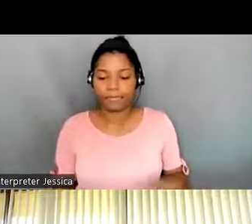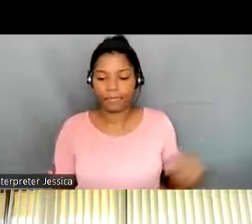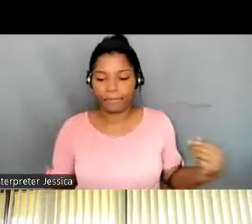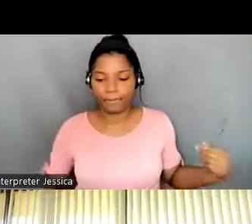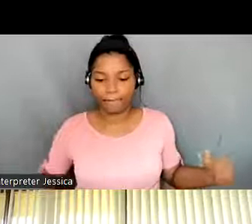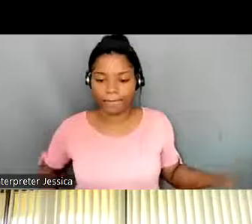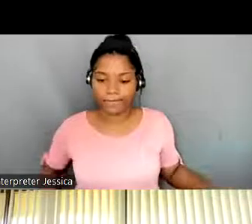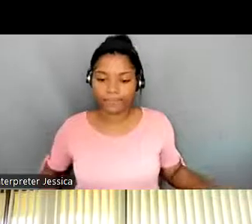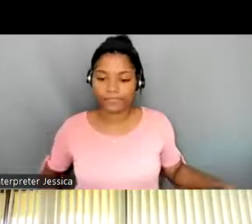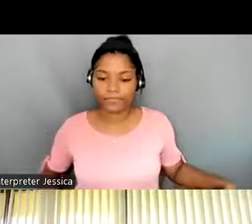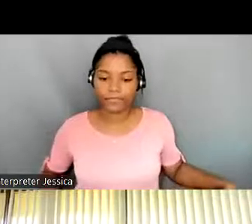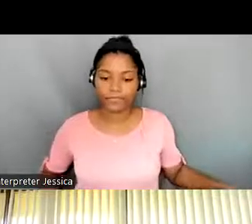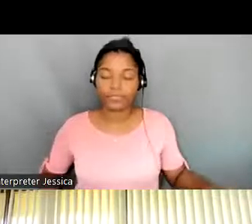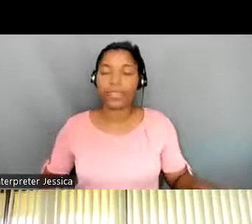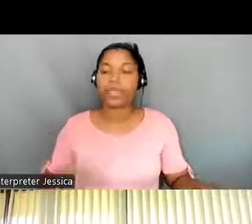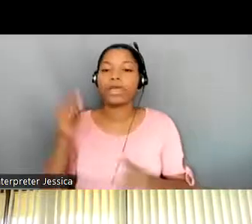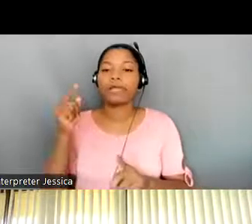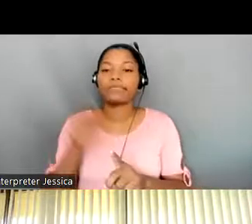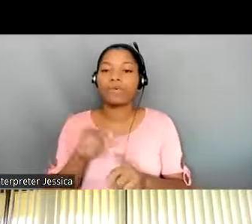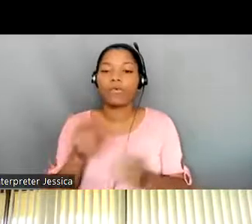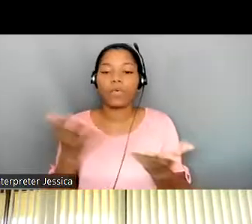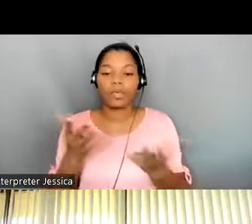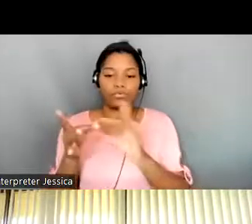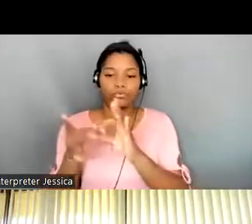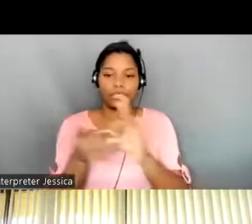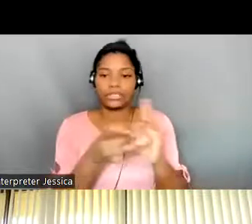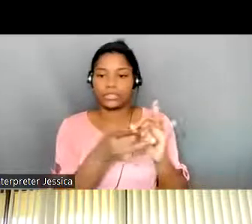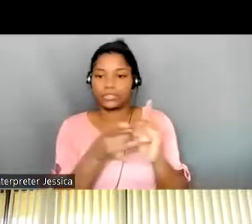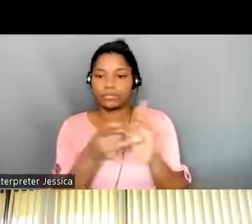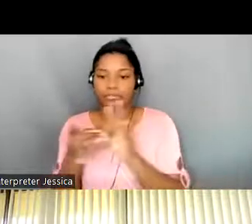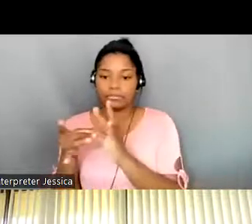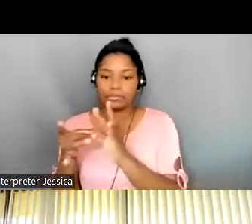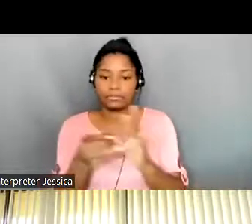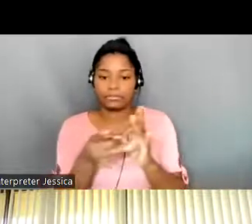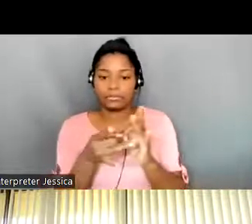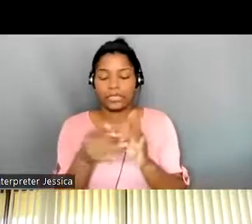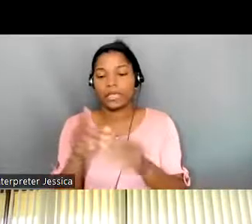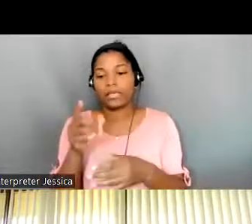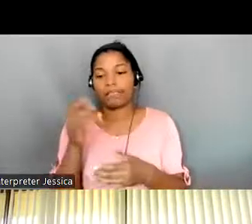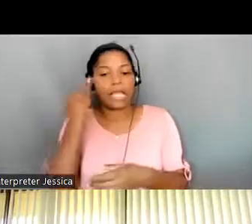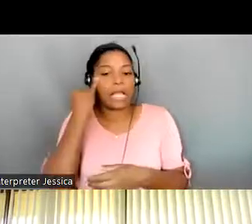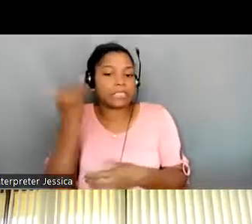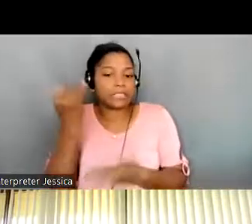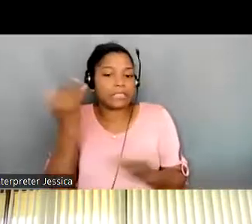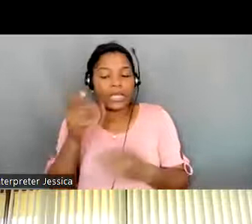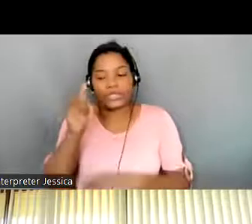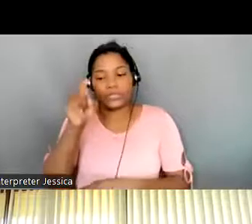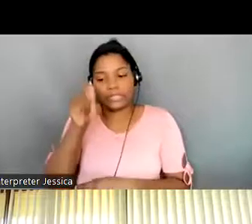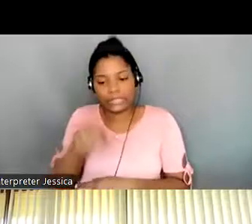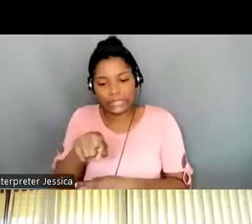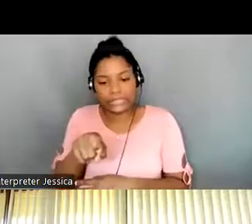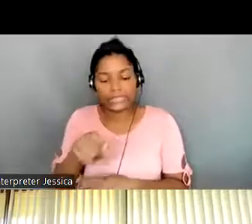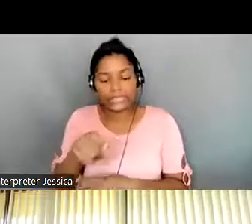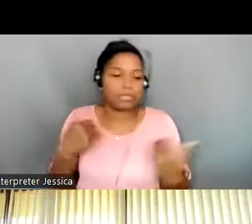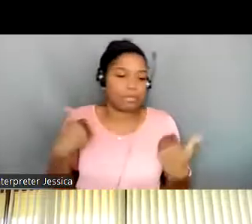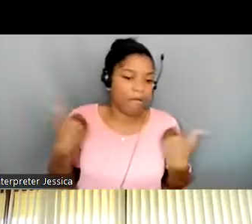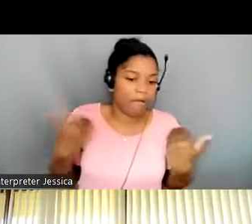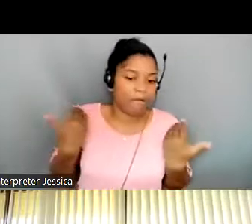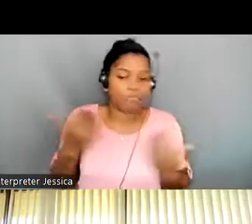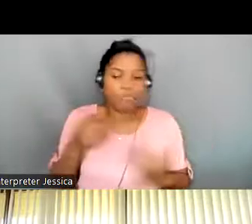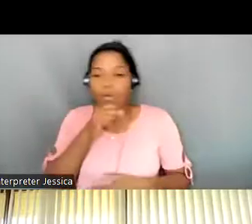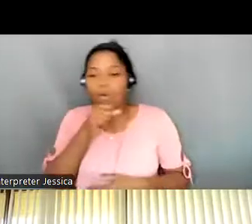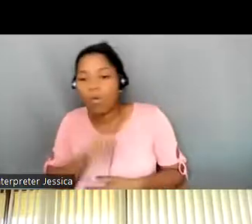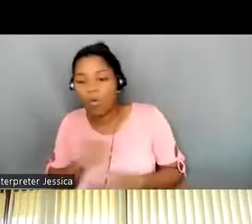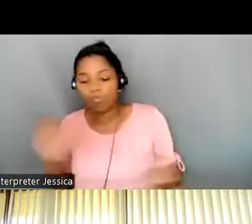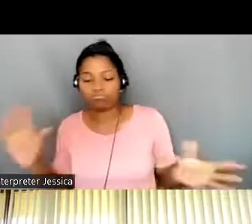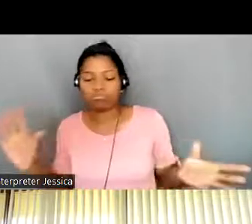efforts is an emphasis on relationships. The idea that you need to have a relationship between the younger and older partners if